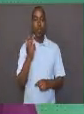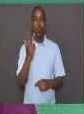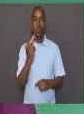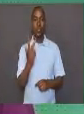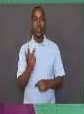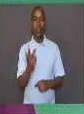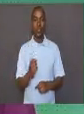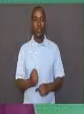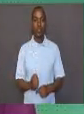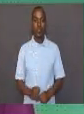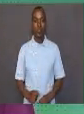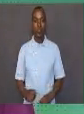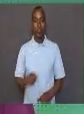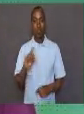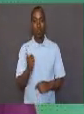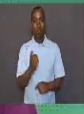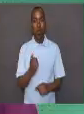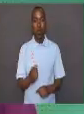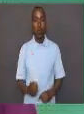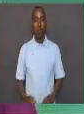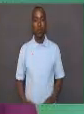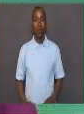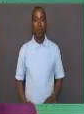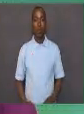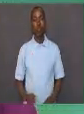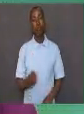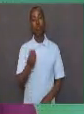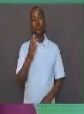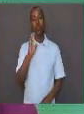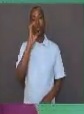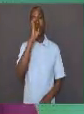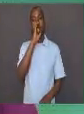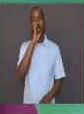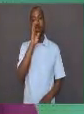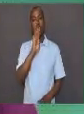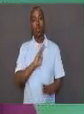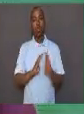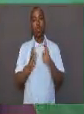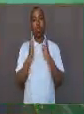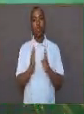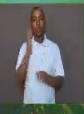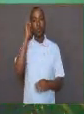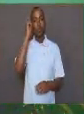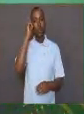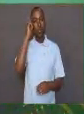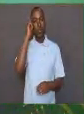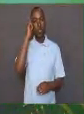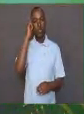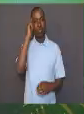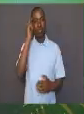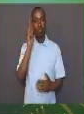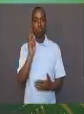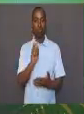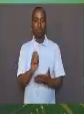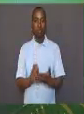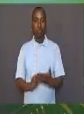name as many Ethiopian biologists as you can think of. Please write